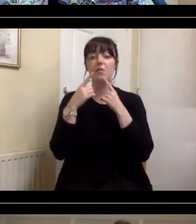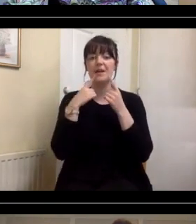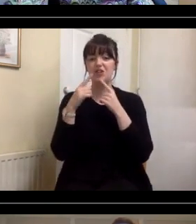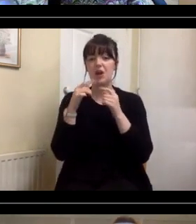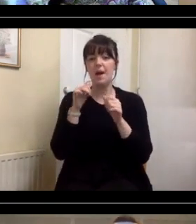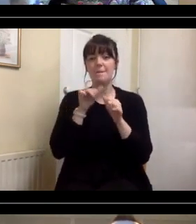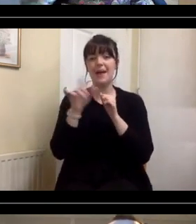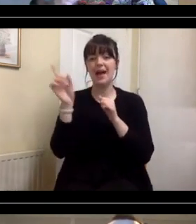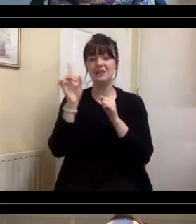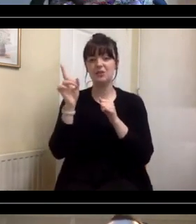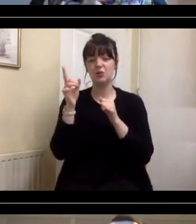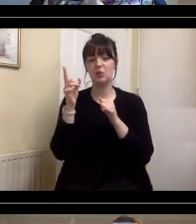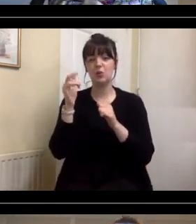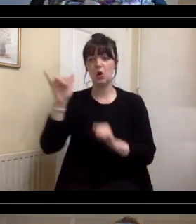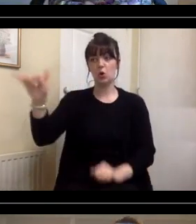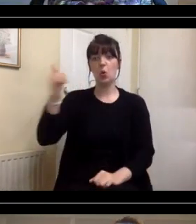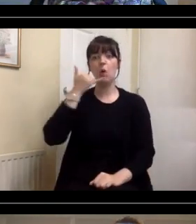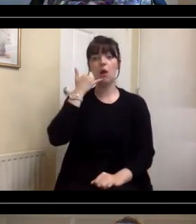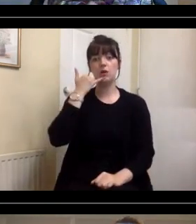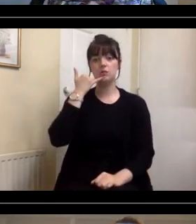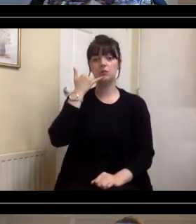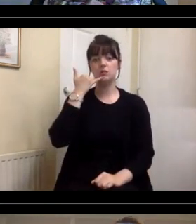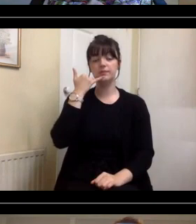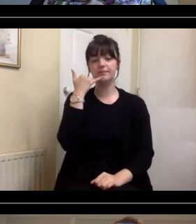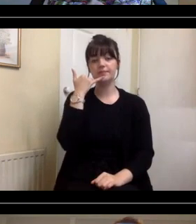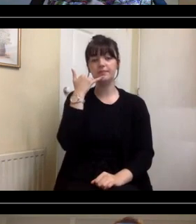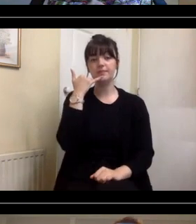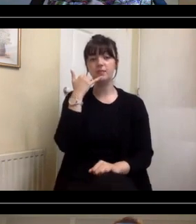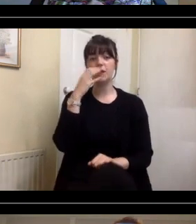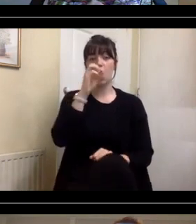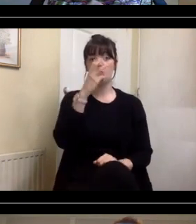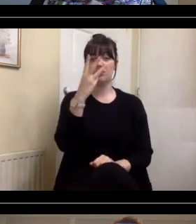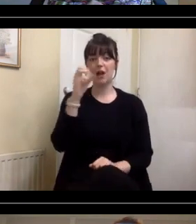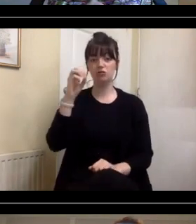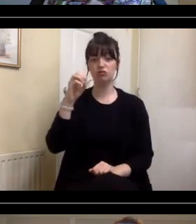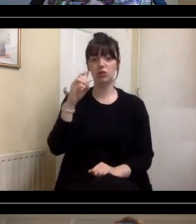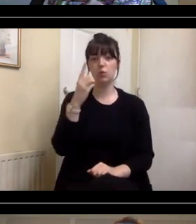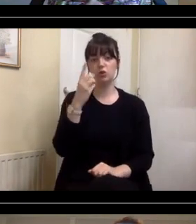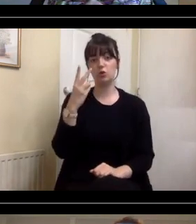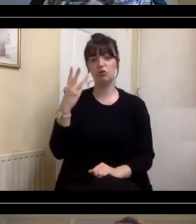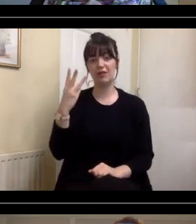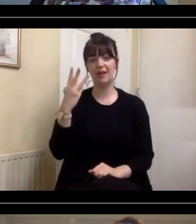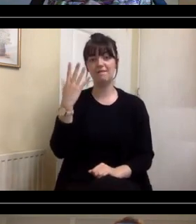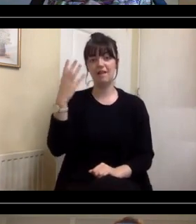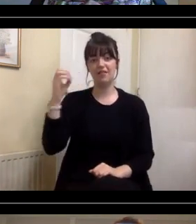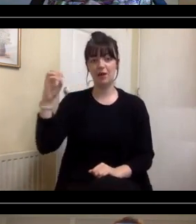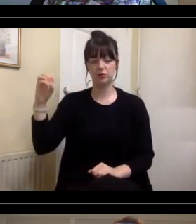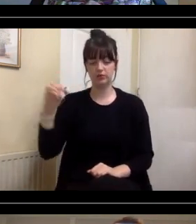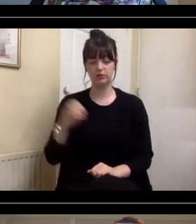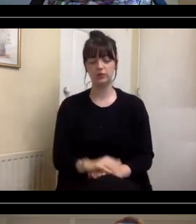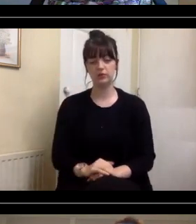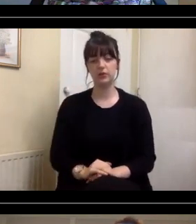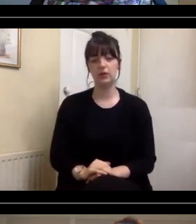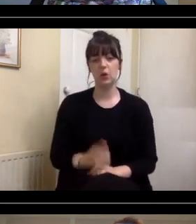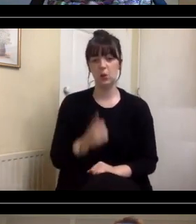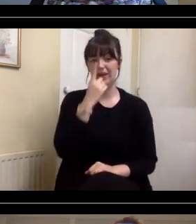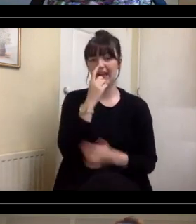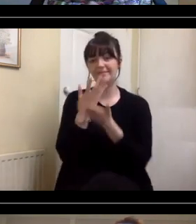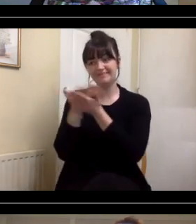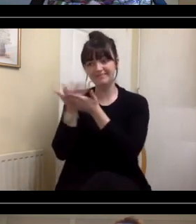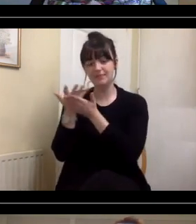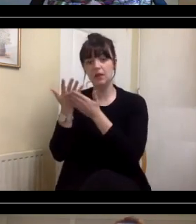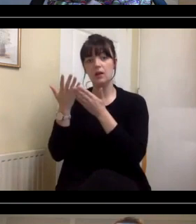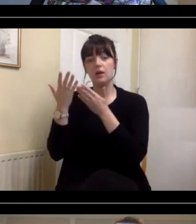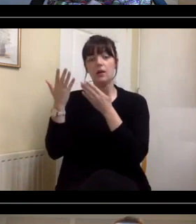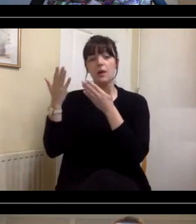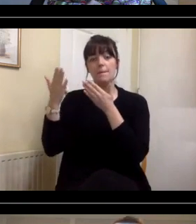to do would be to call us on the 0300 123 5000 number, and we'll